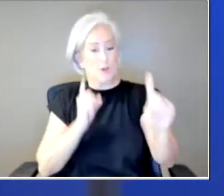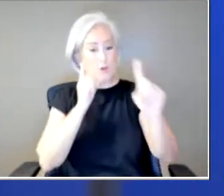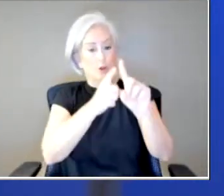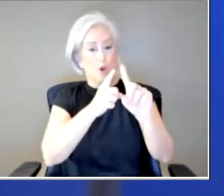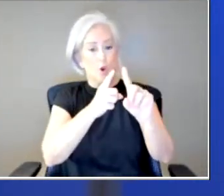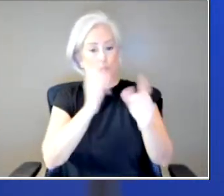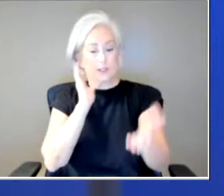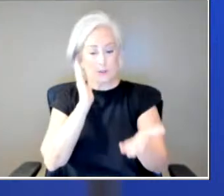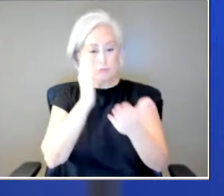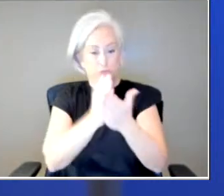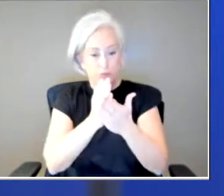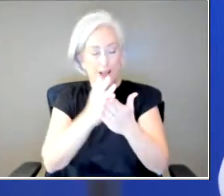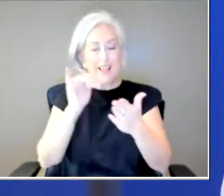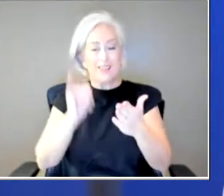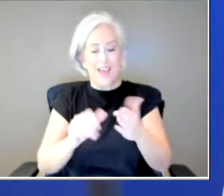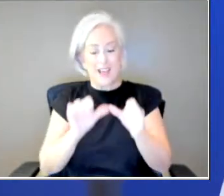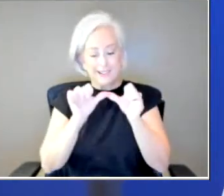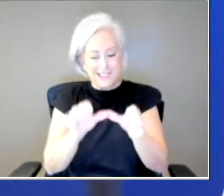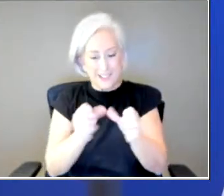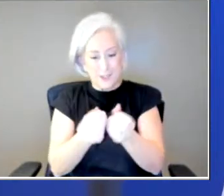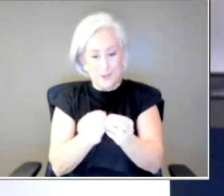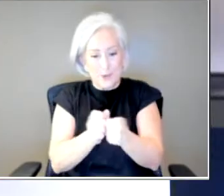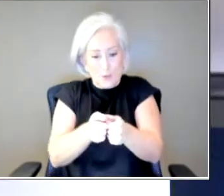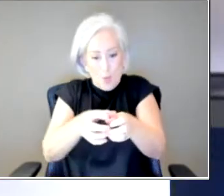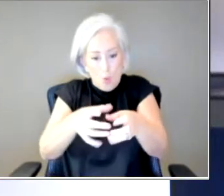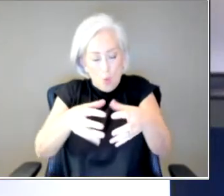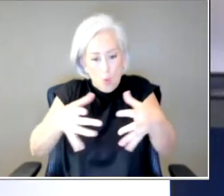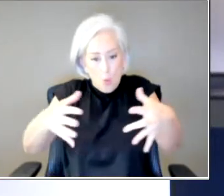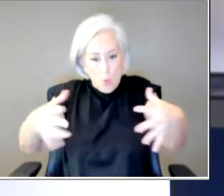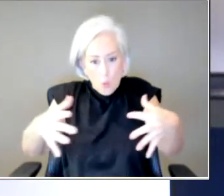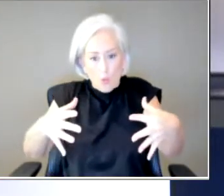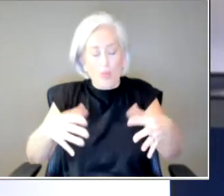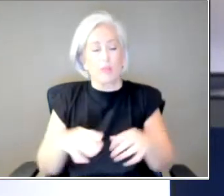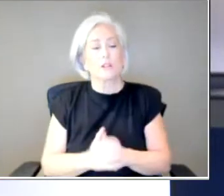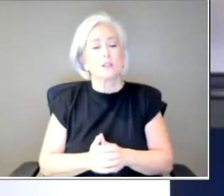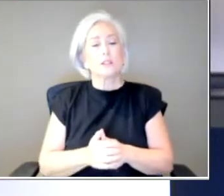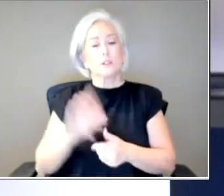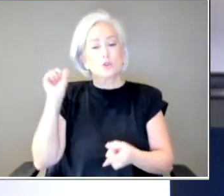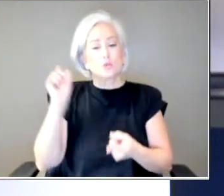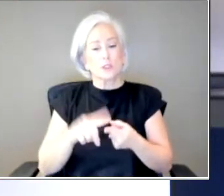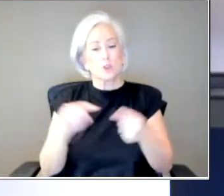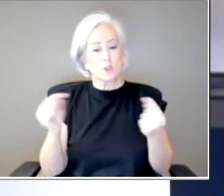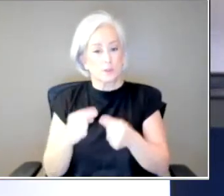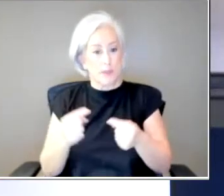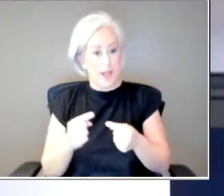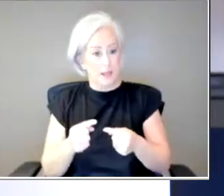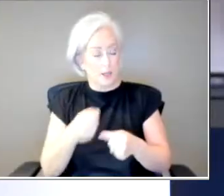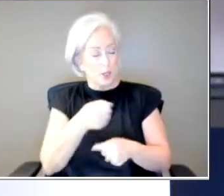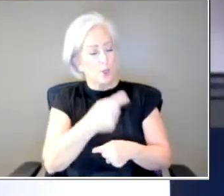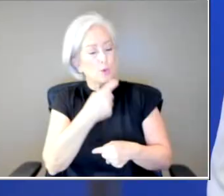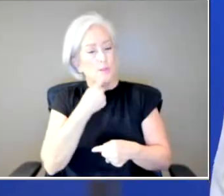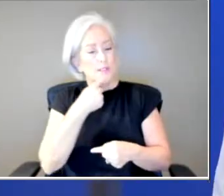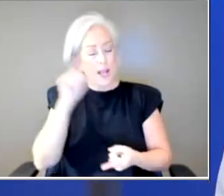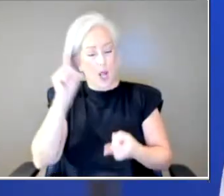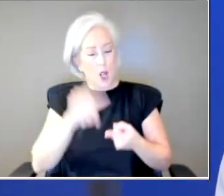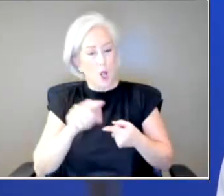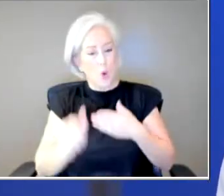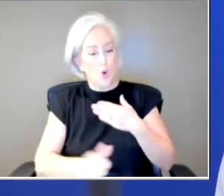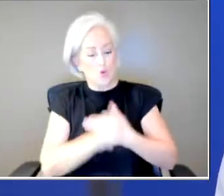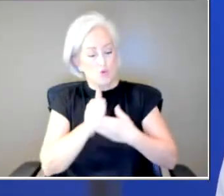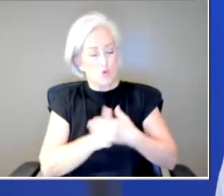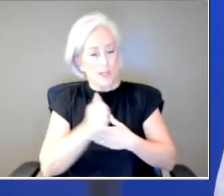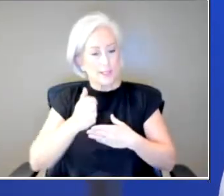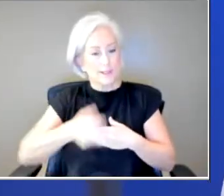the spot where we do that is at that new blood vessel formation. You call this low risk, high reward. How so? Well, the low risk side is